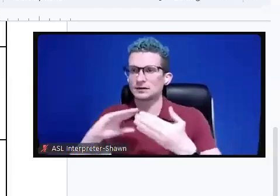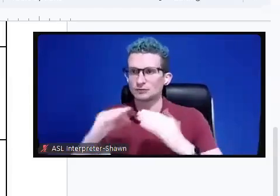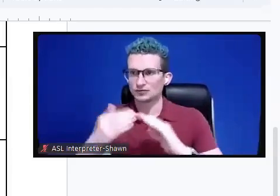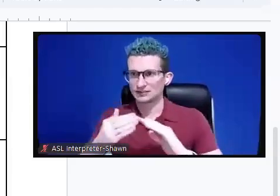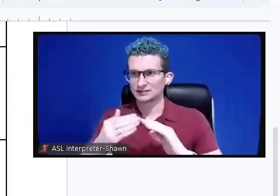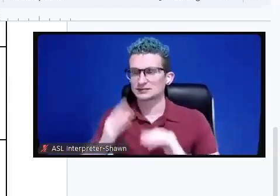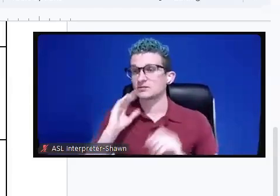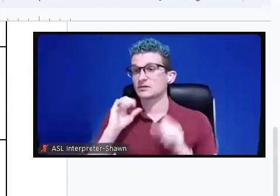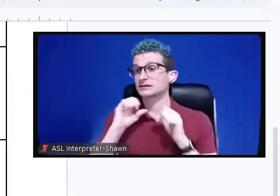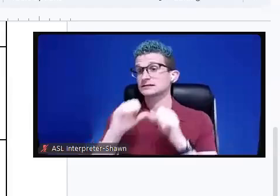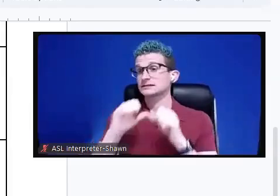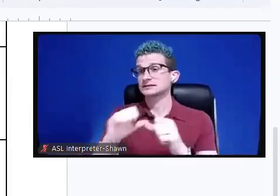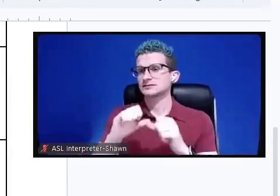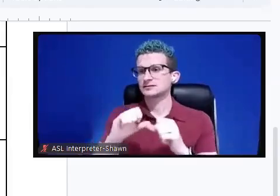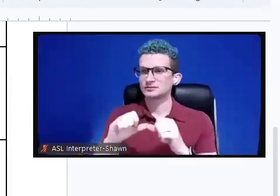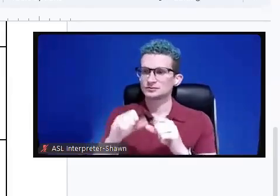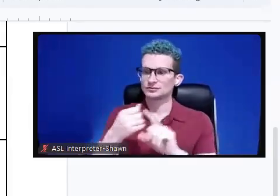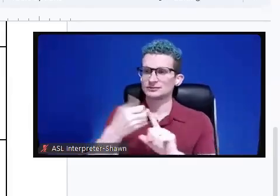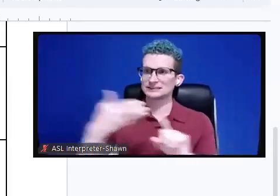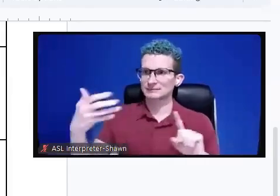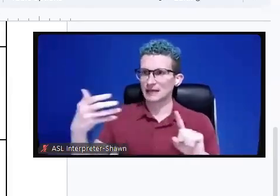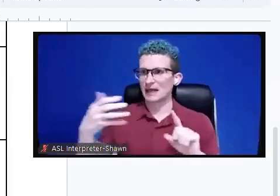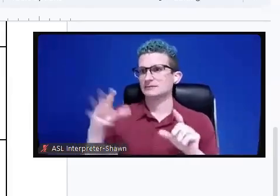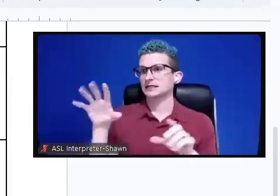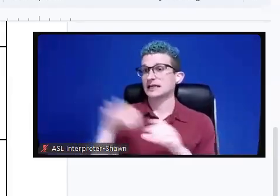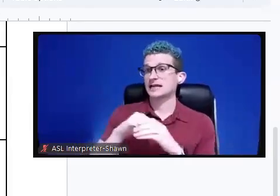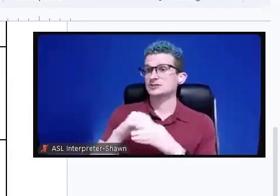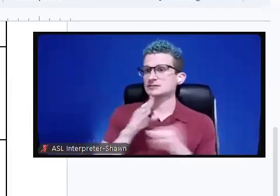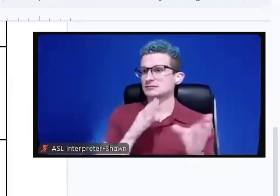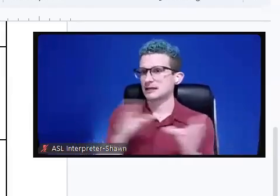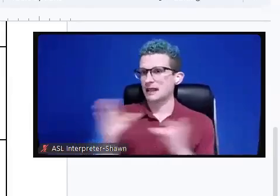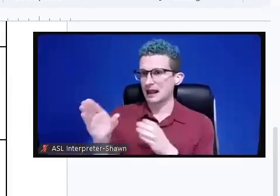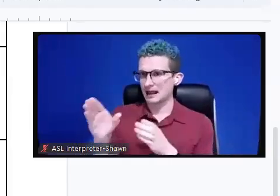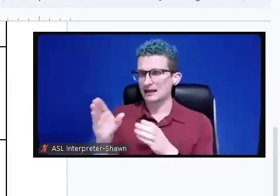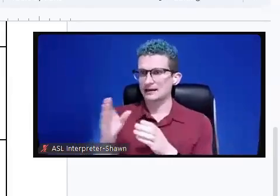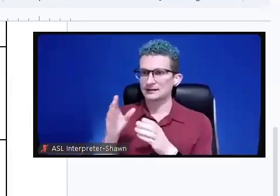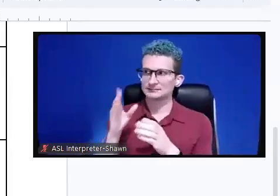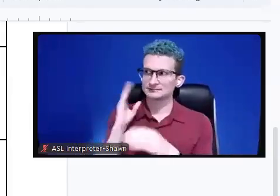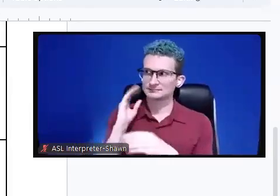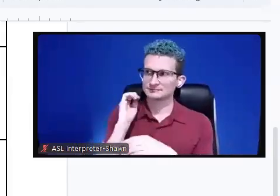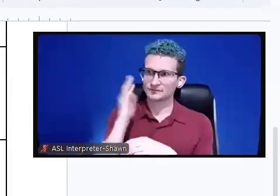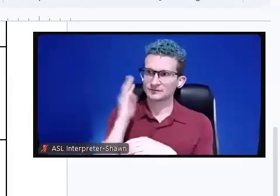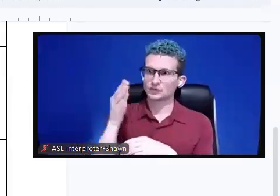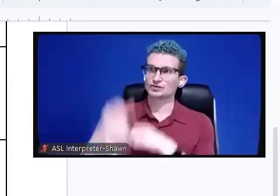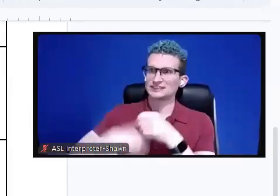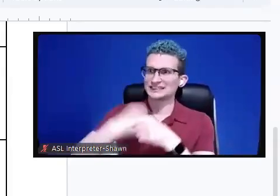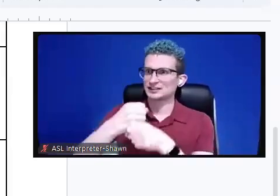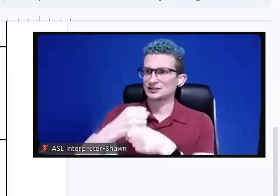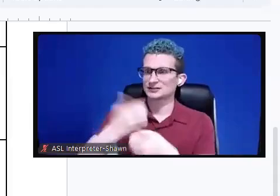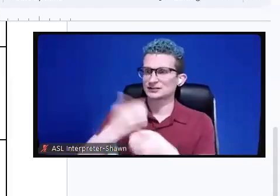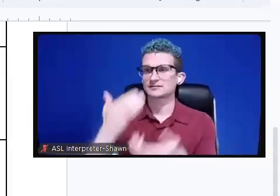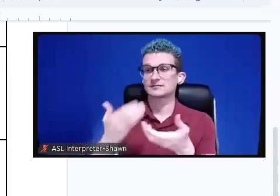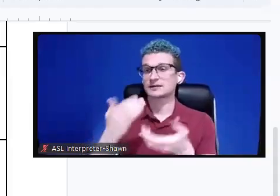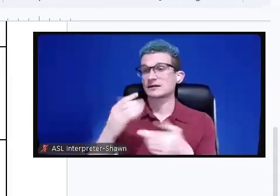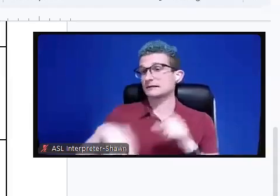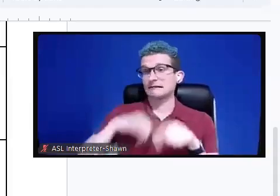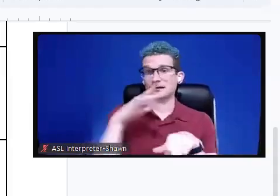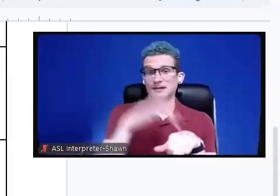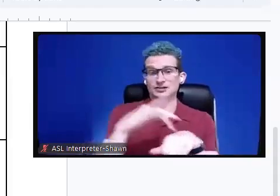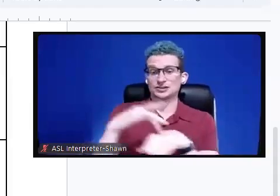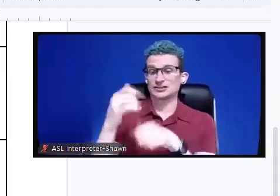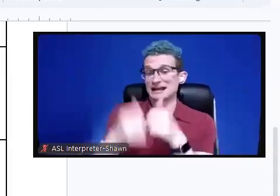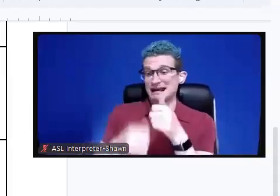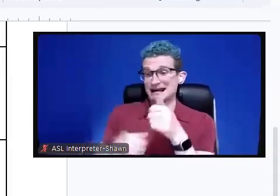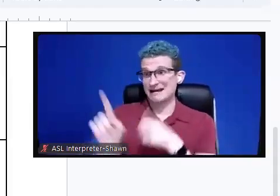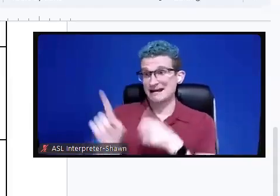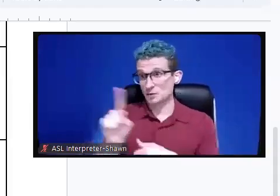in further years so that it may not mean that we can go everywhere every year, but being able to